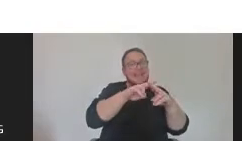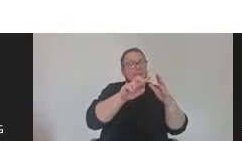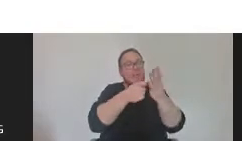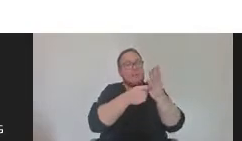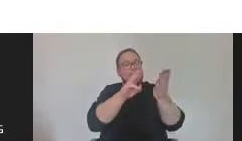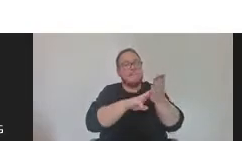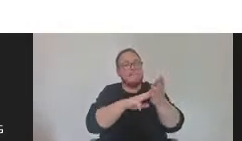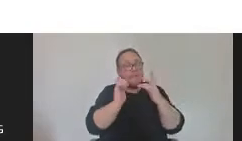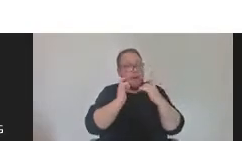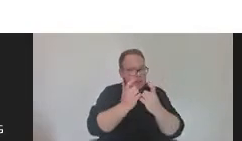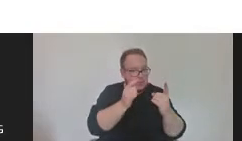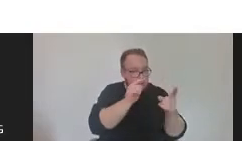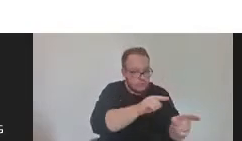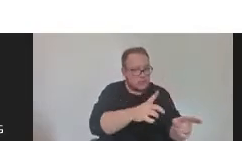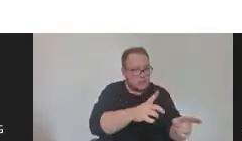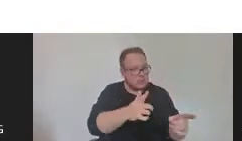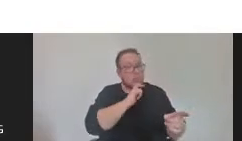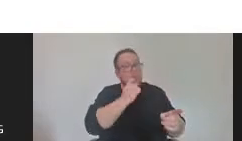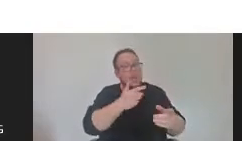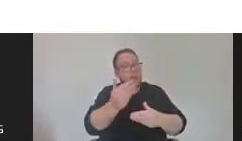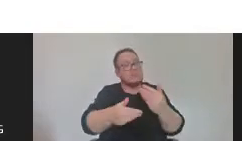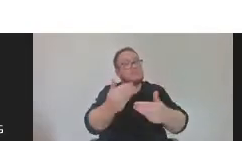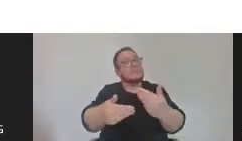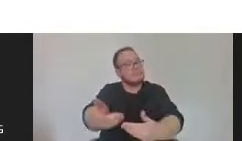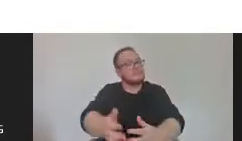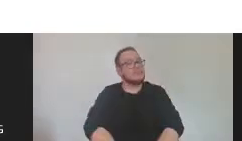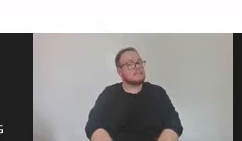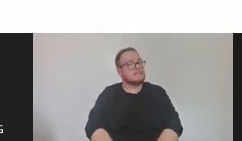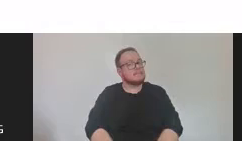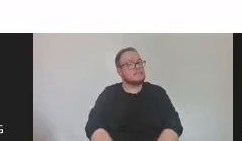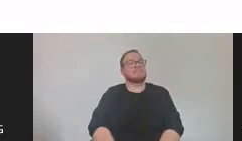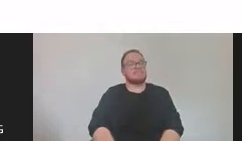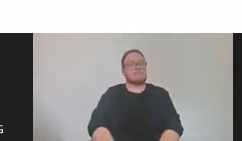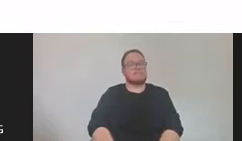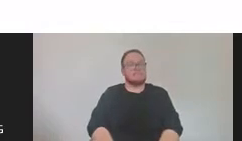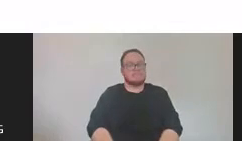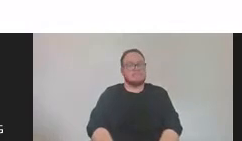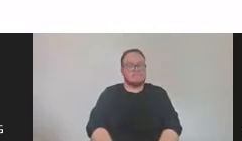the cohort moves into younger people. Next slide, please.